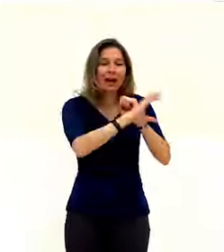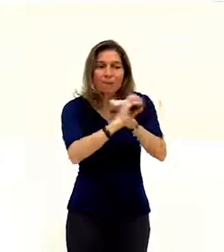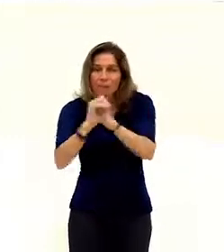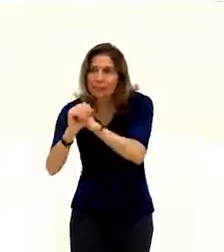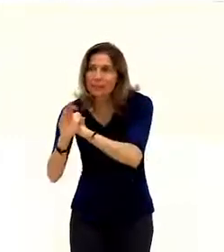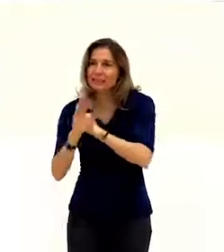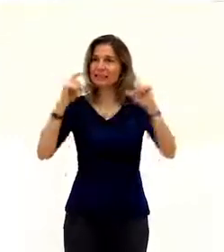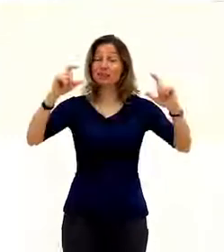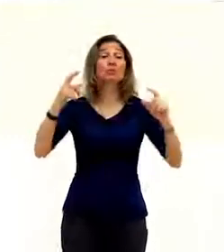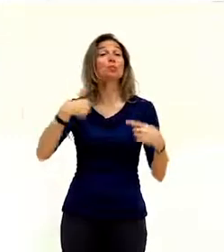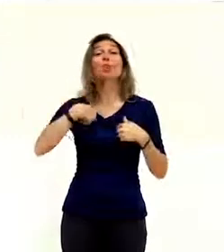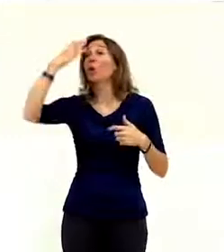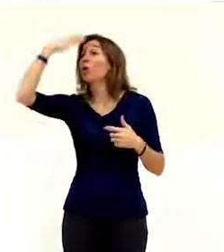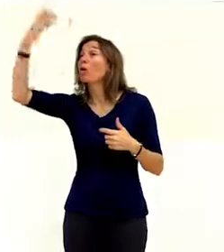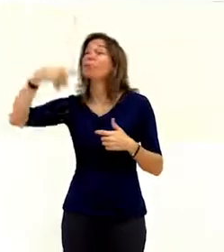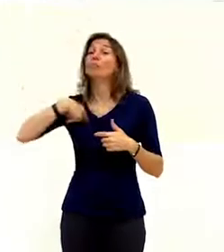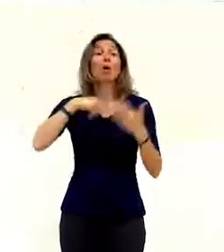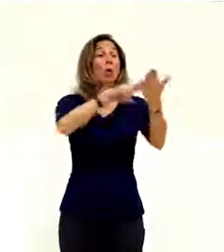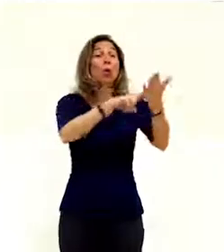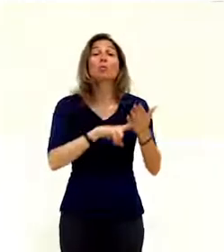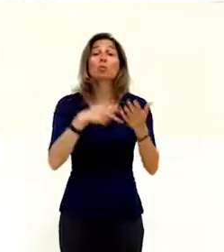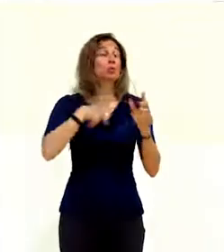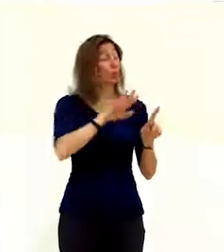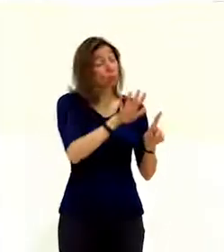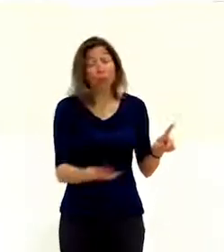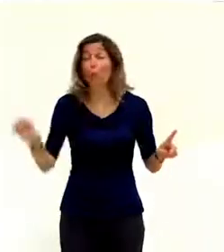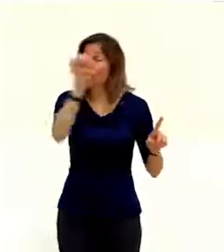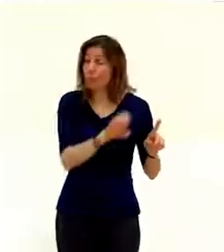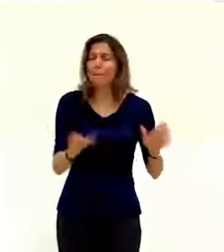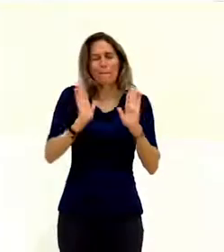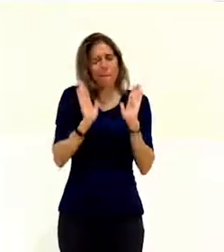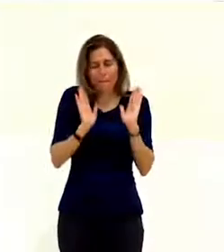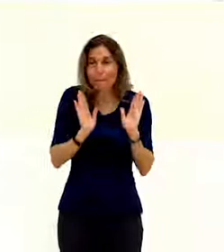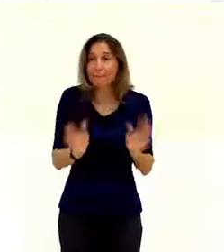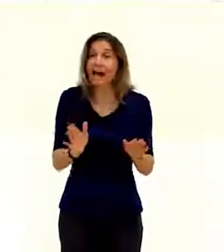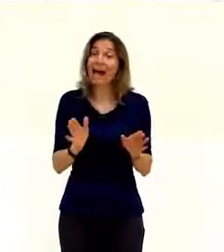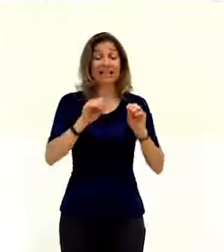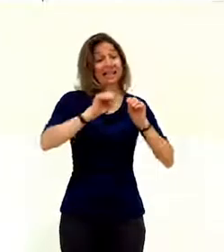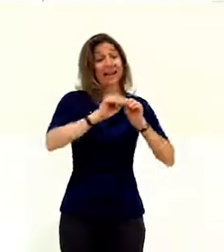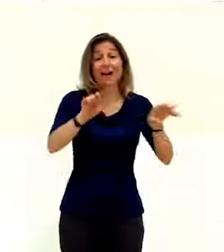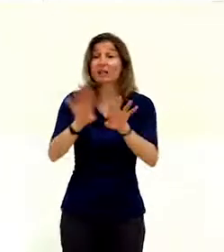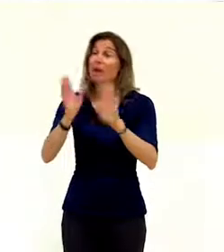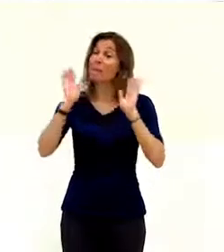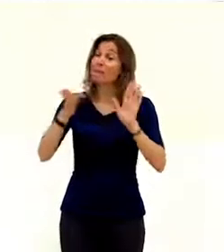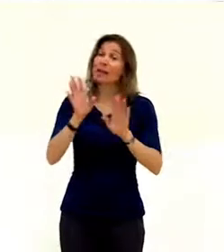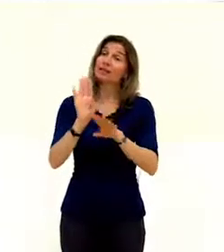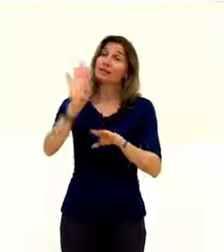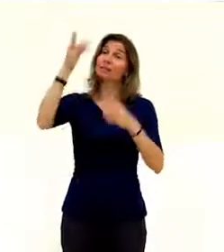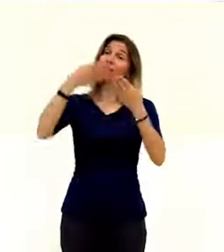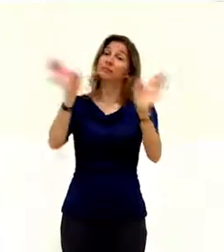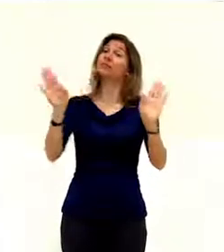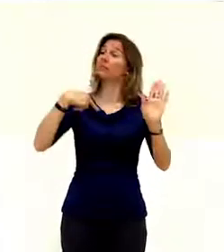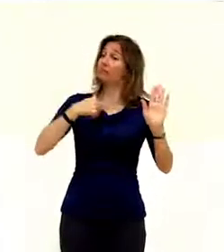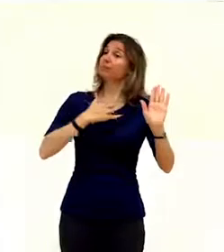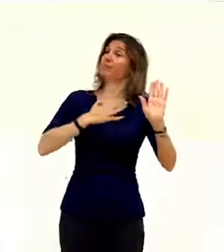Any government, any contracting authority across Europe, they must advertise and publicize the